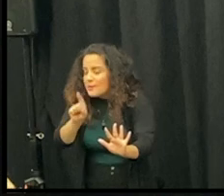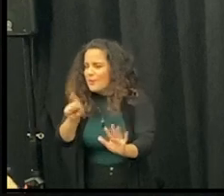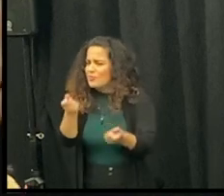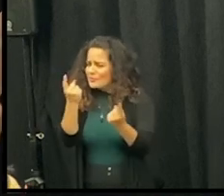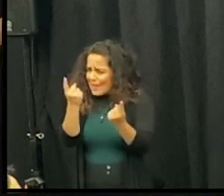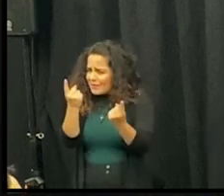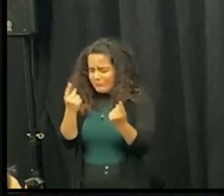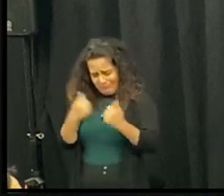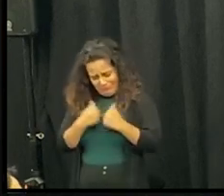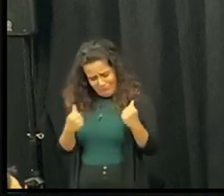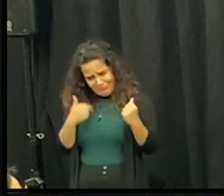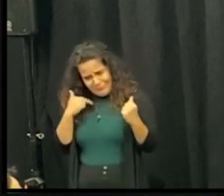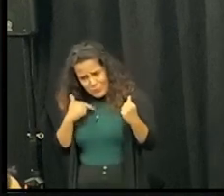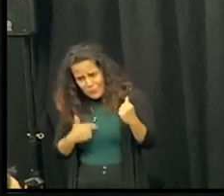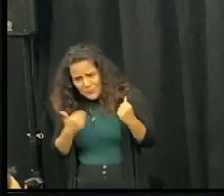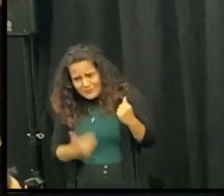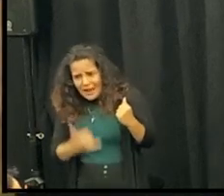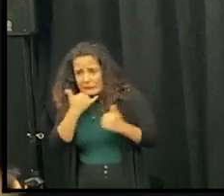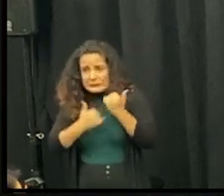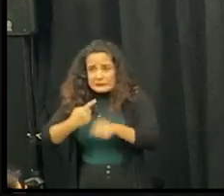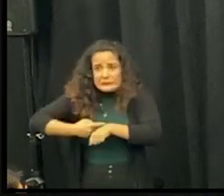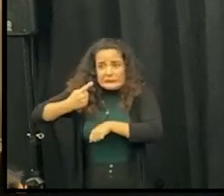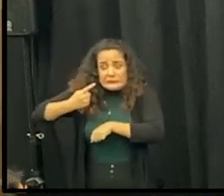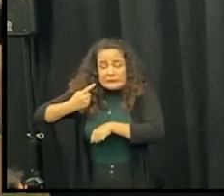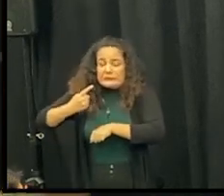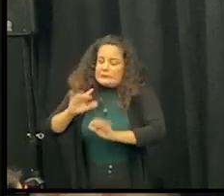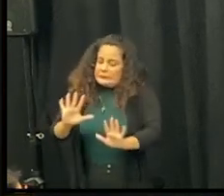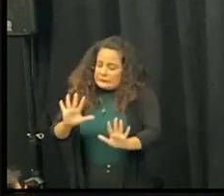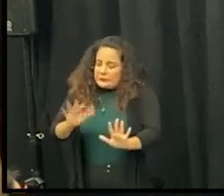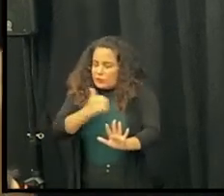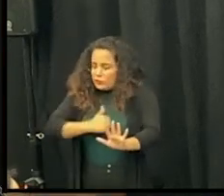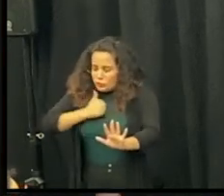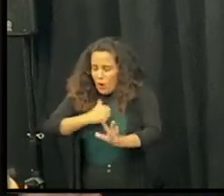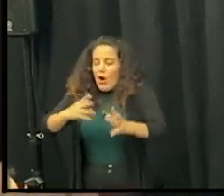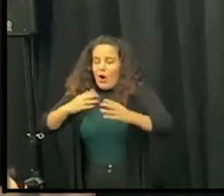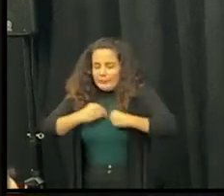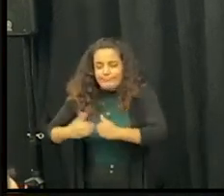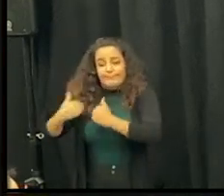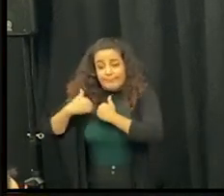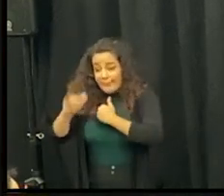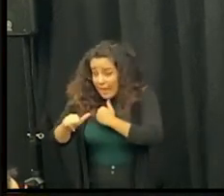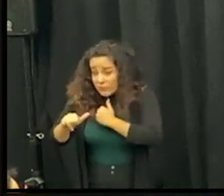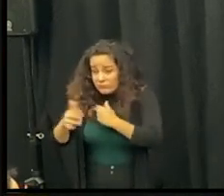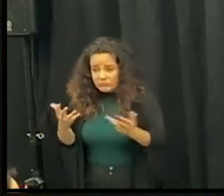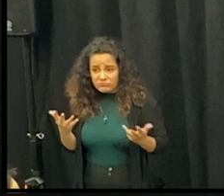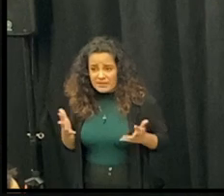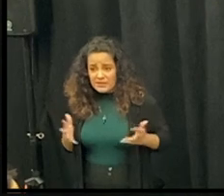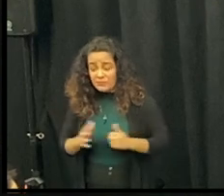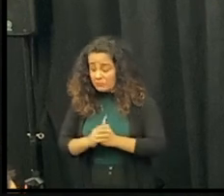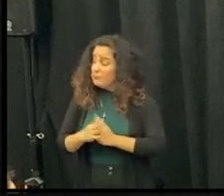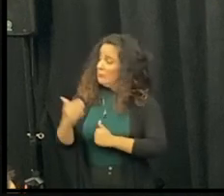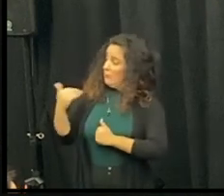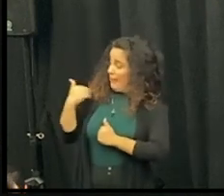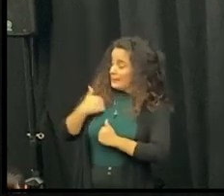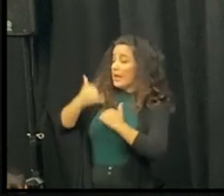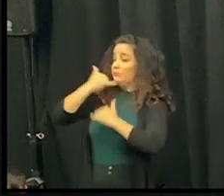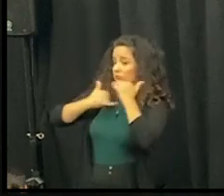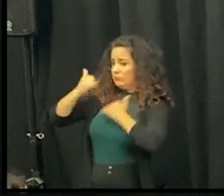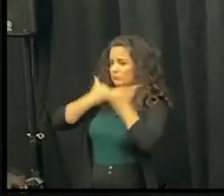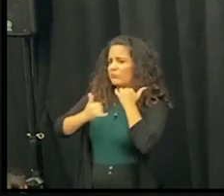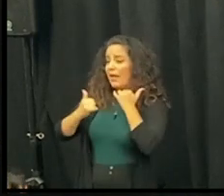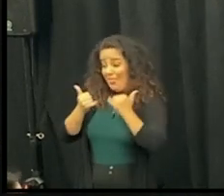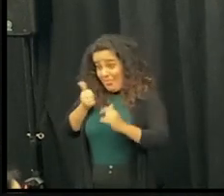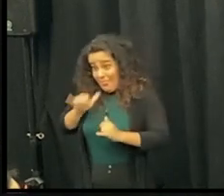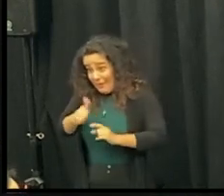like, hey, I might have messed up once. Let me account for that and make up for the past mistakes I've done. There's power in that.